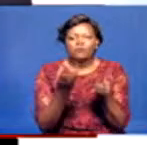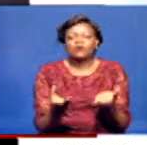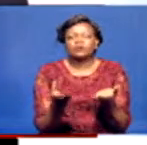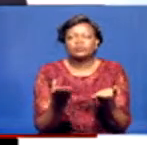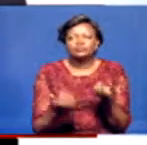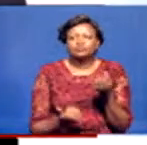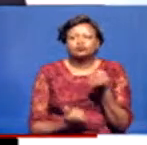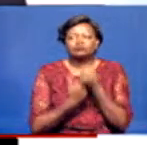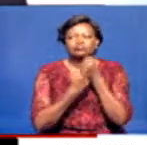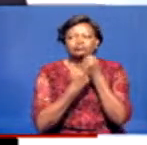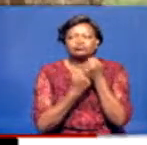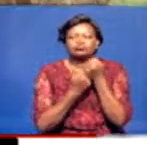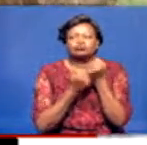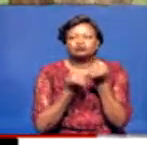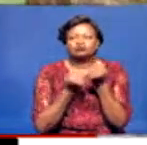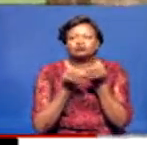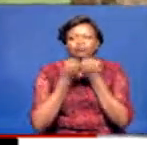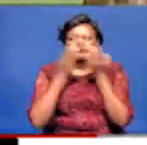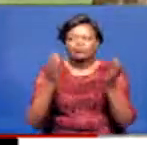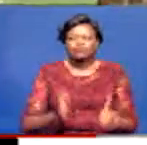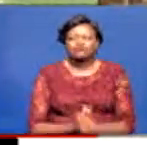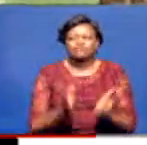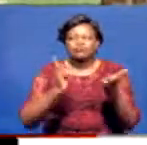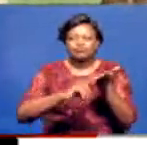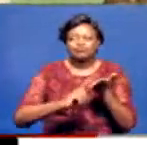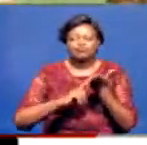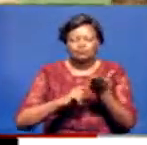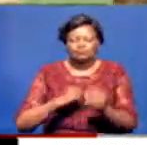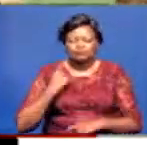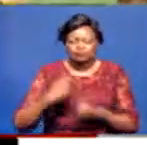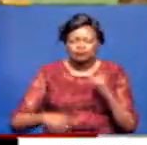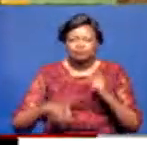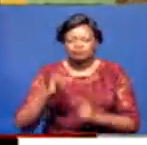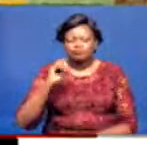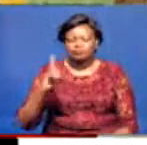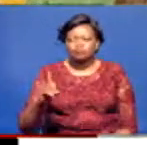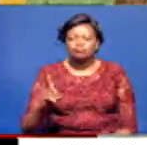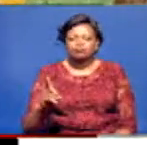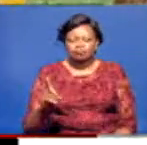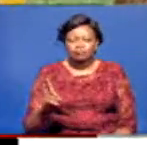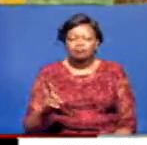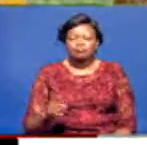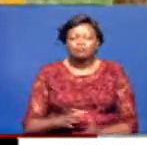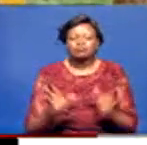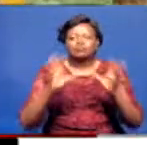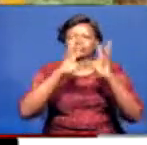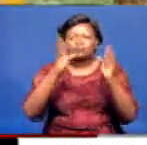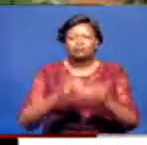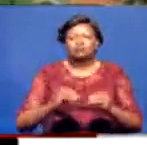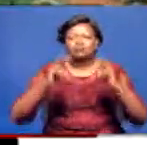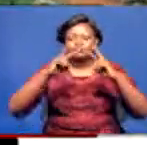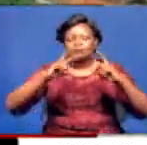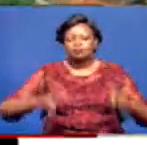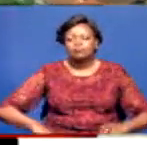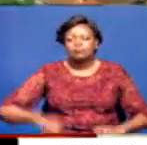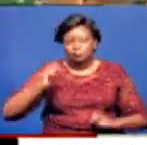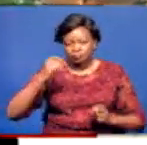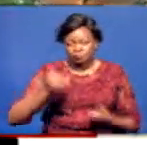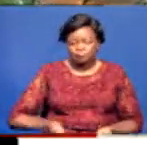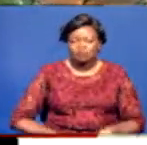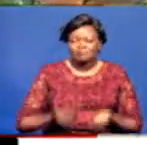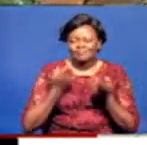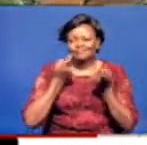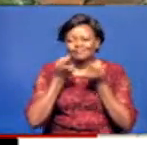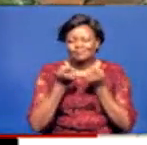support informed public debate. According to the 2021 Open Budget Survey, even though Kenya has slightly improved public